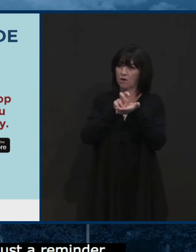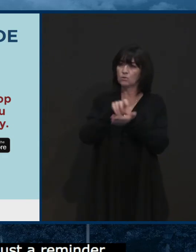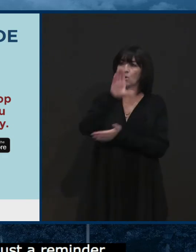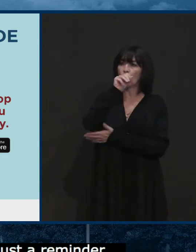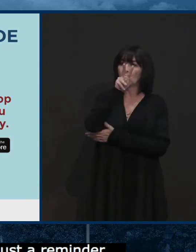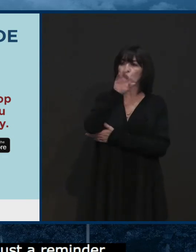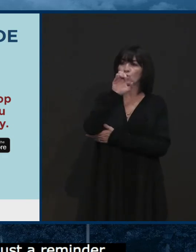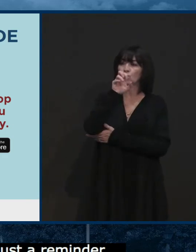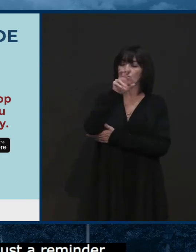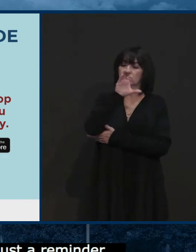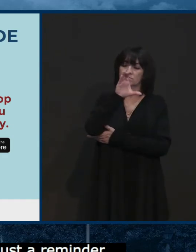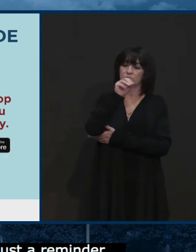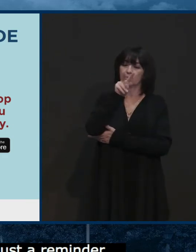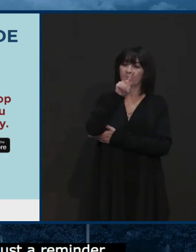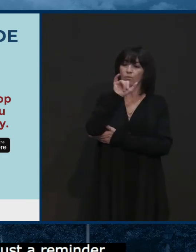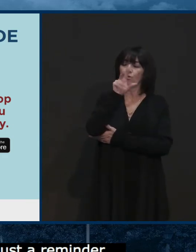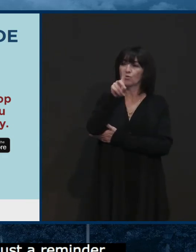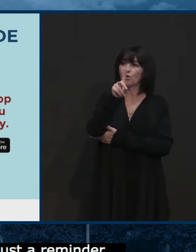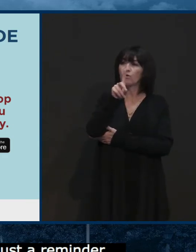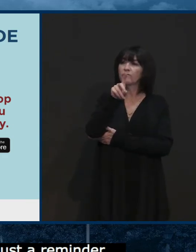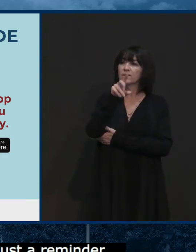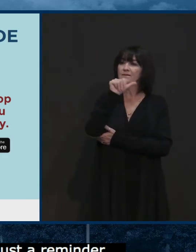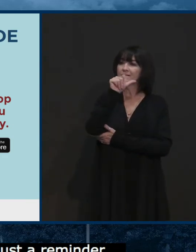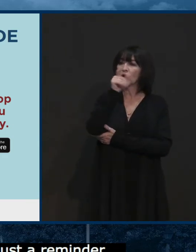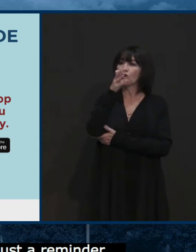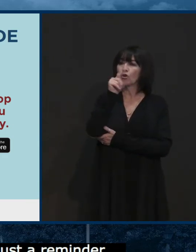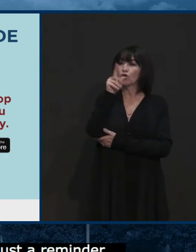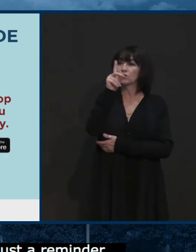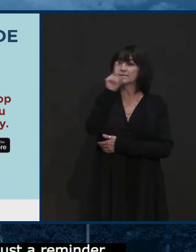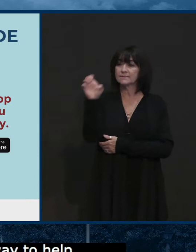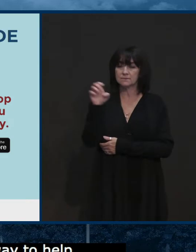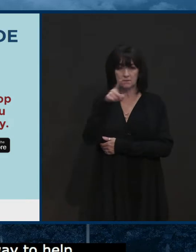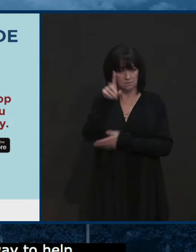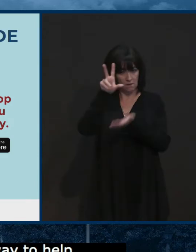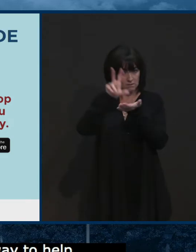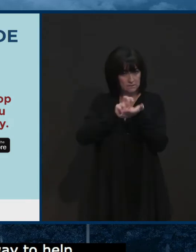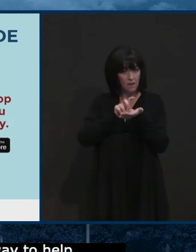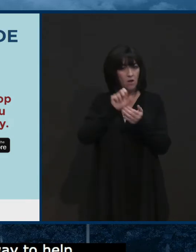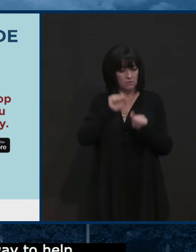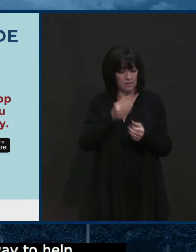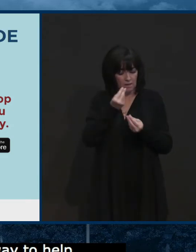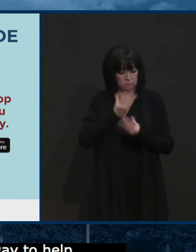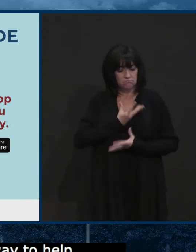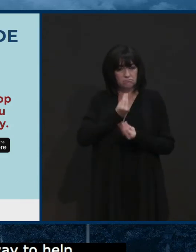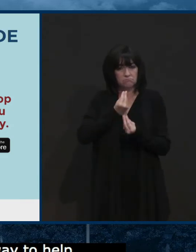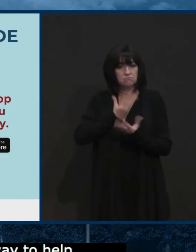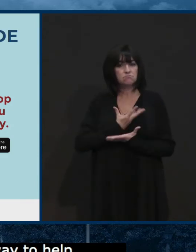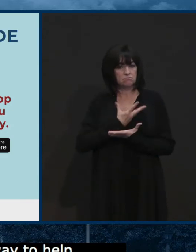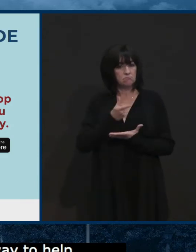It's a way to help protect yourself by slowing the spread and just being